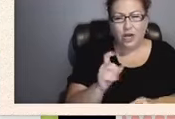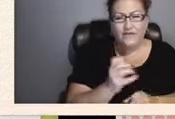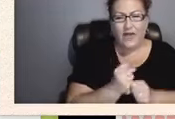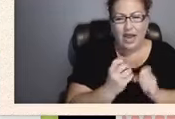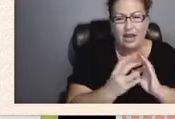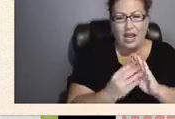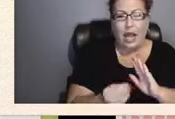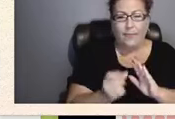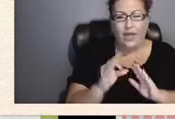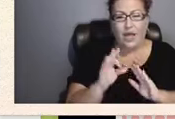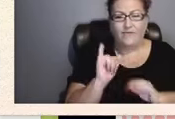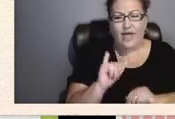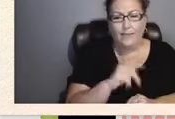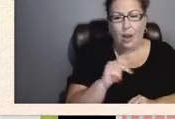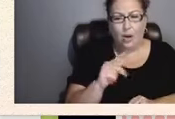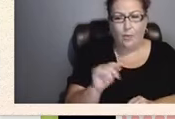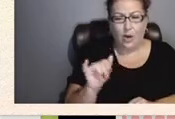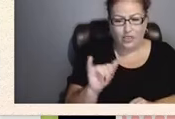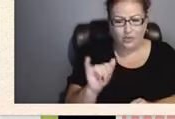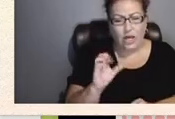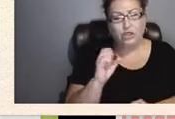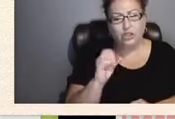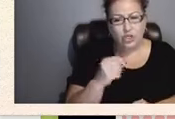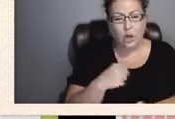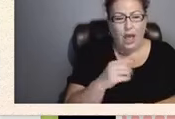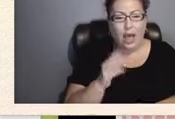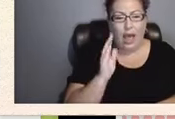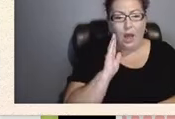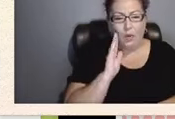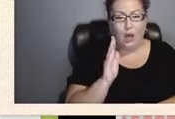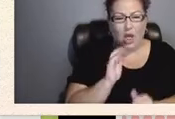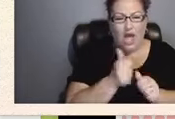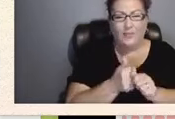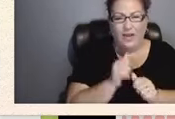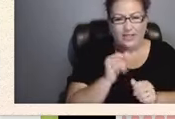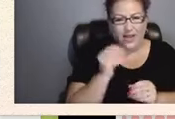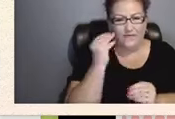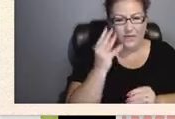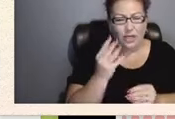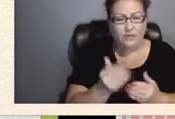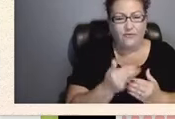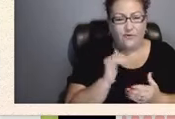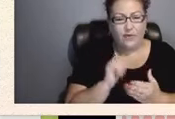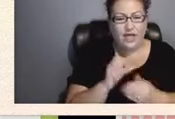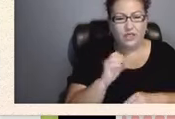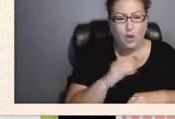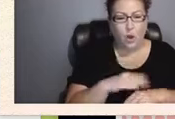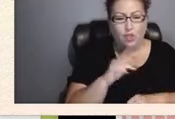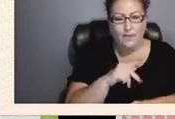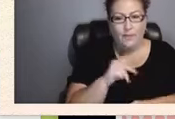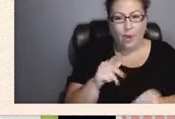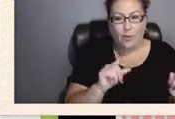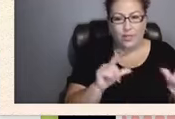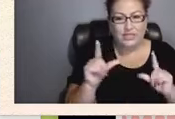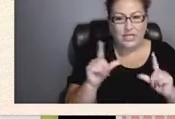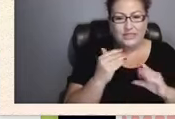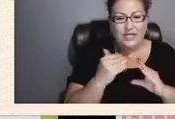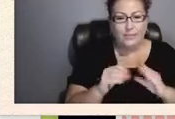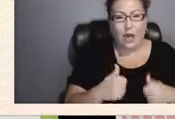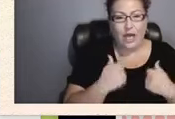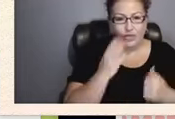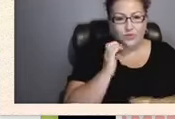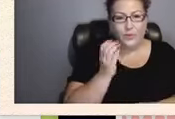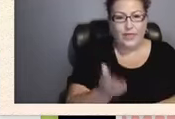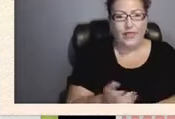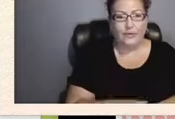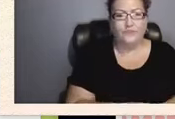the PowerPoint as well. So I will update this before that. So on the PowerPoint slides, the email address will be there.